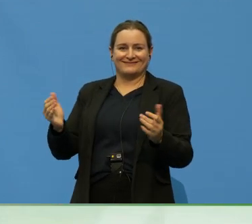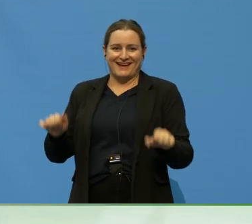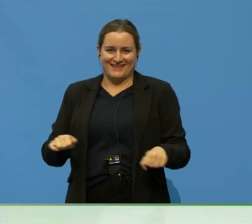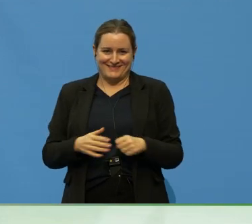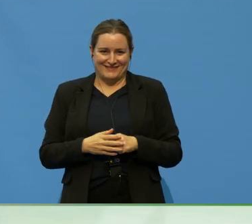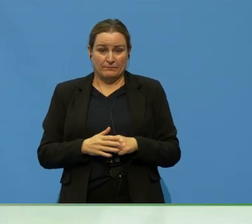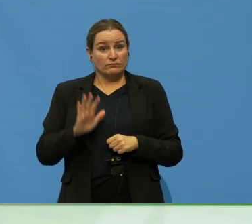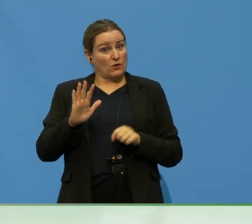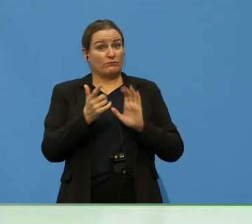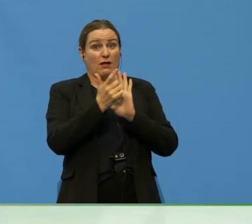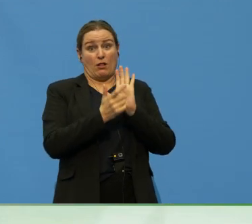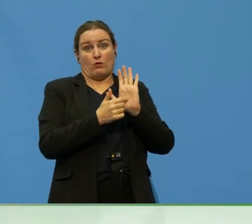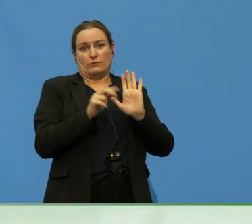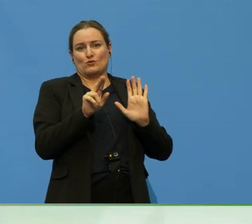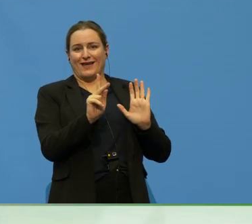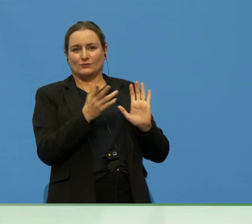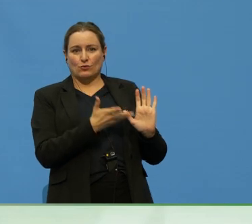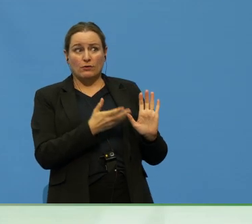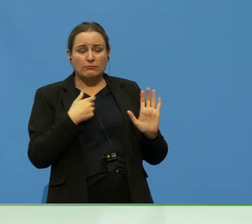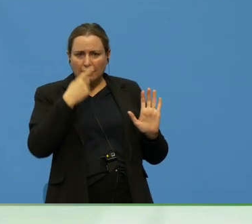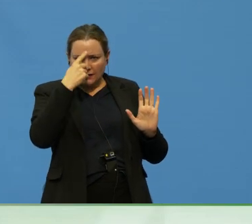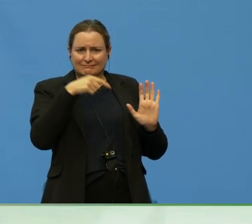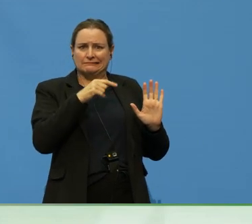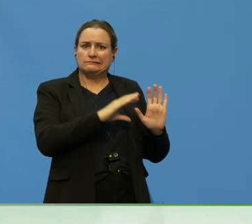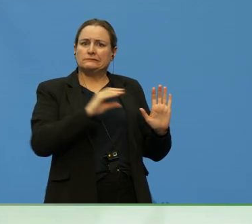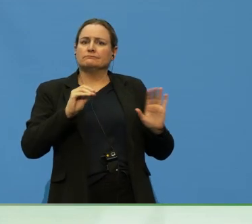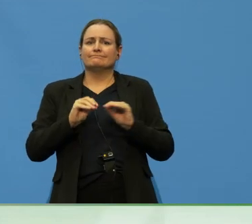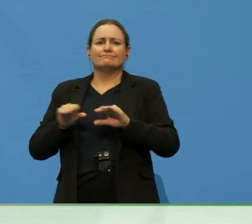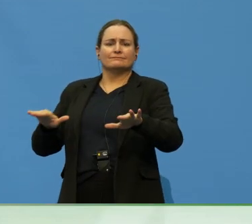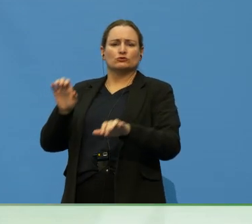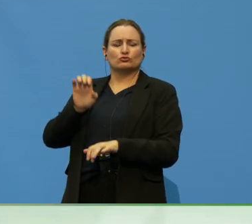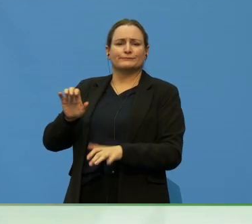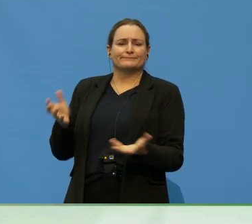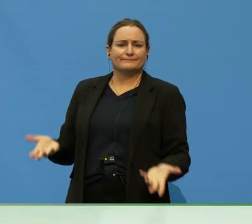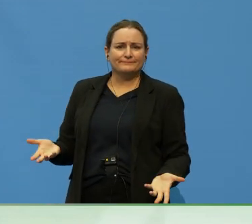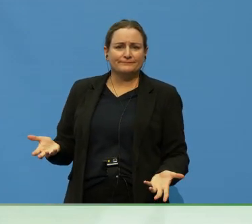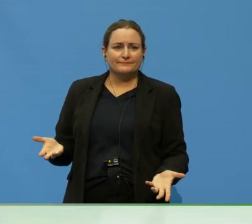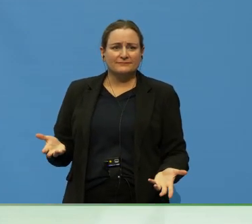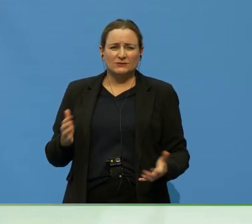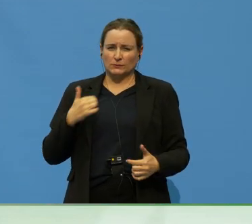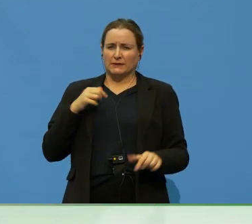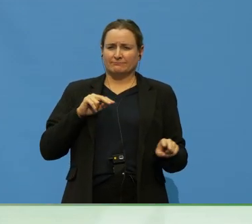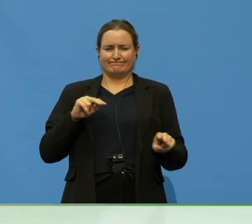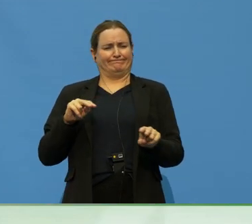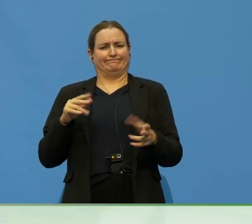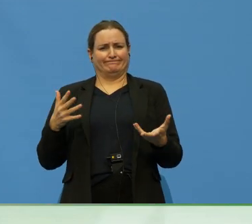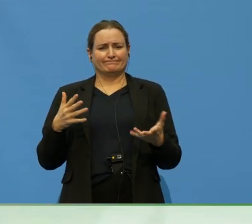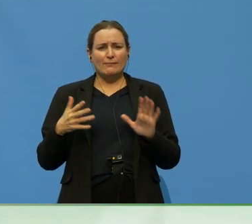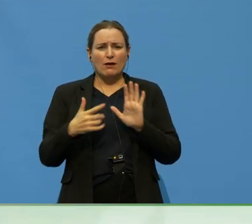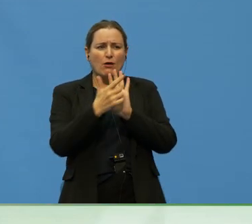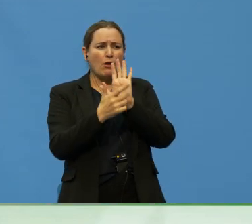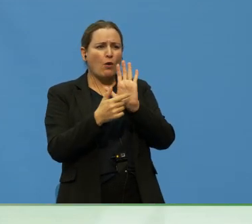structured. And so one thing that has struck me is time and time again, regulations or legislation is